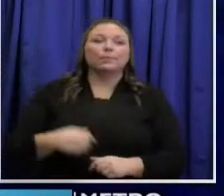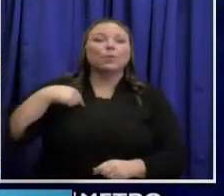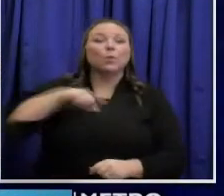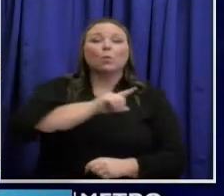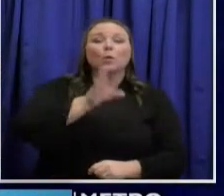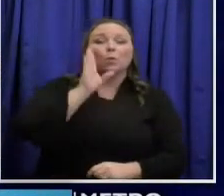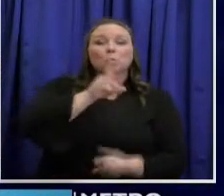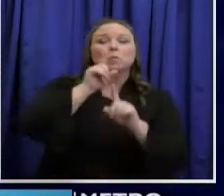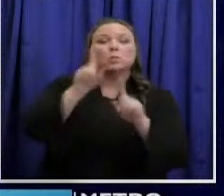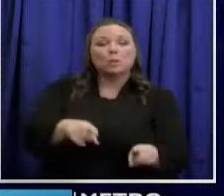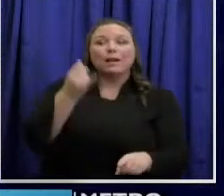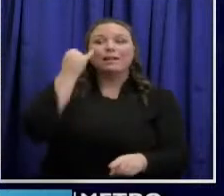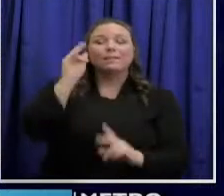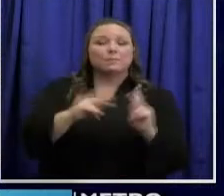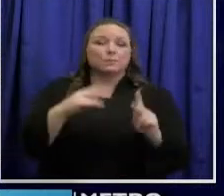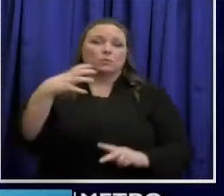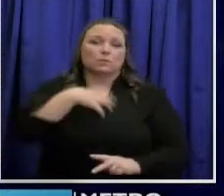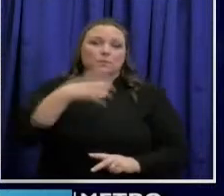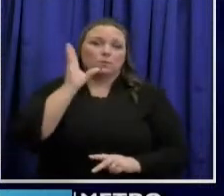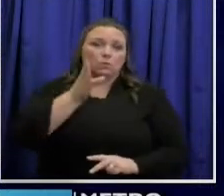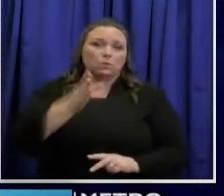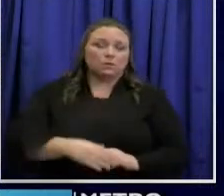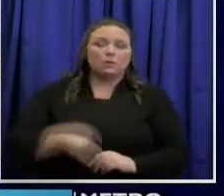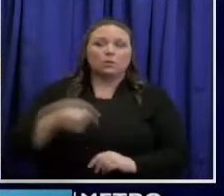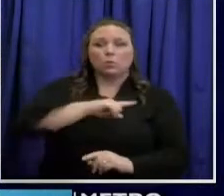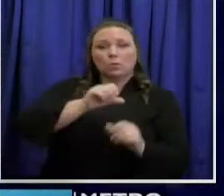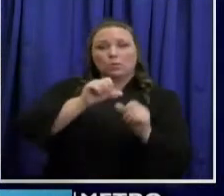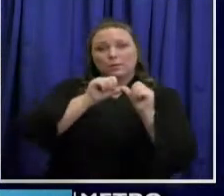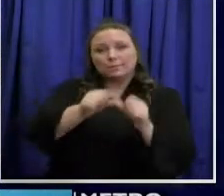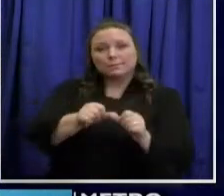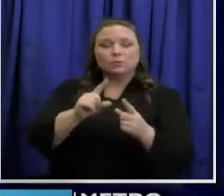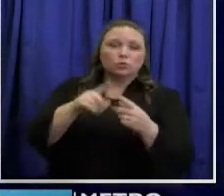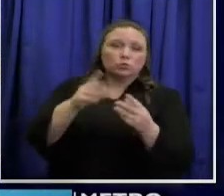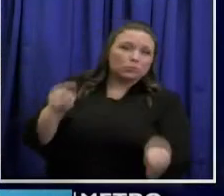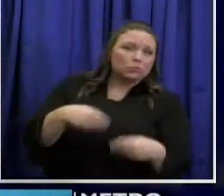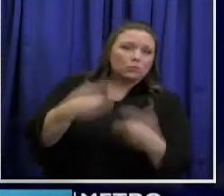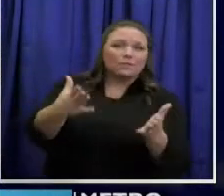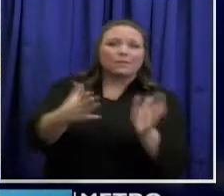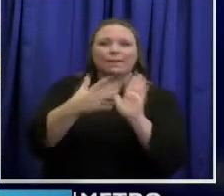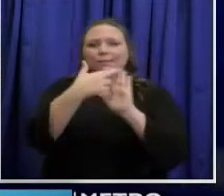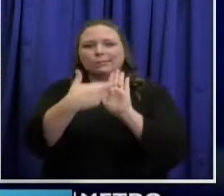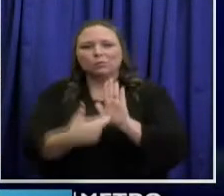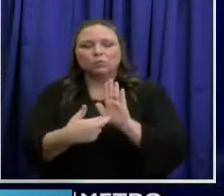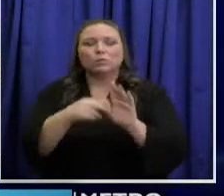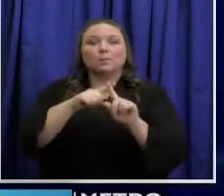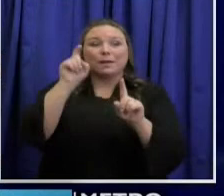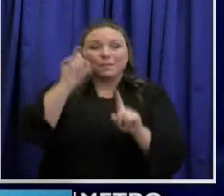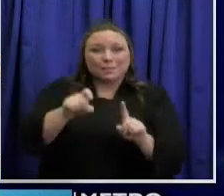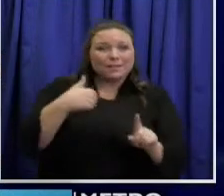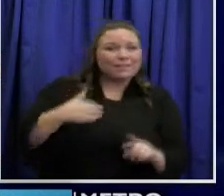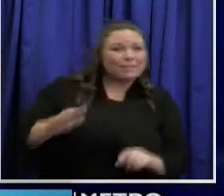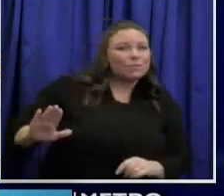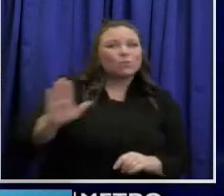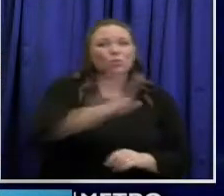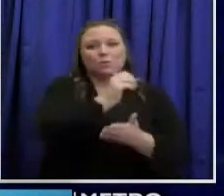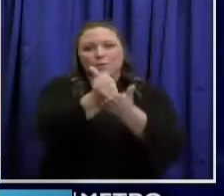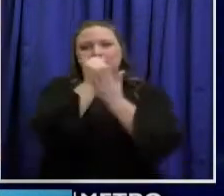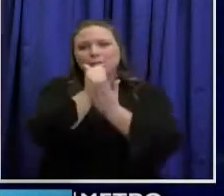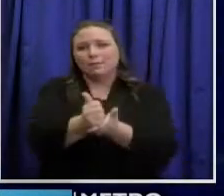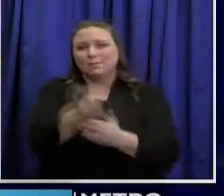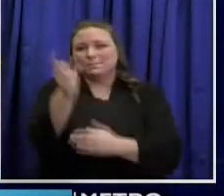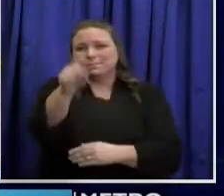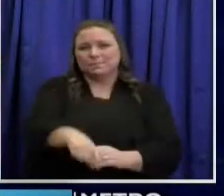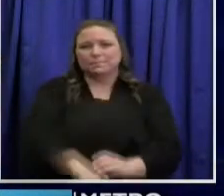to complaints and we will continue to provide guidance, but we need everyone's help.